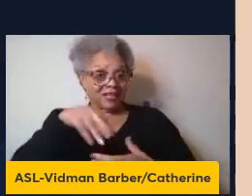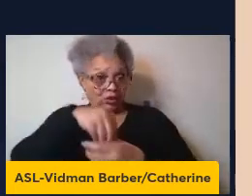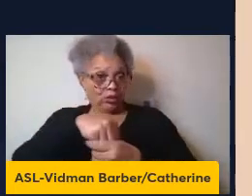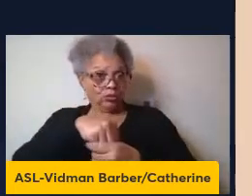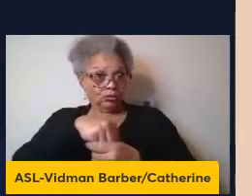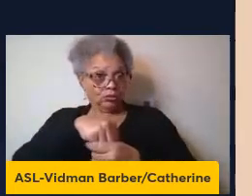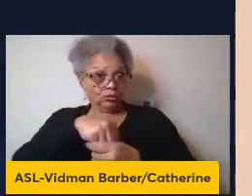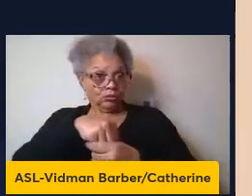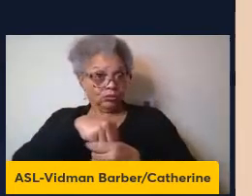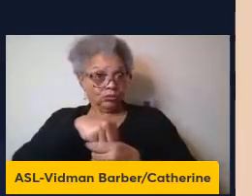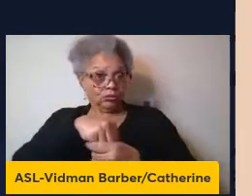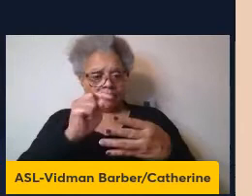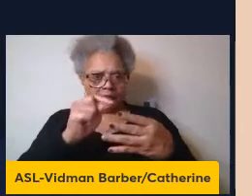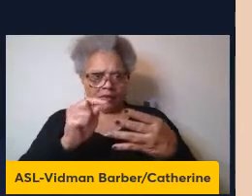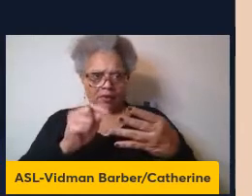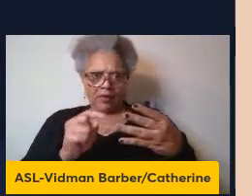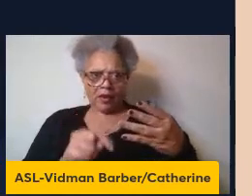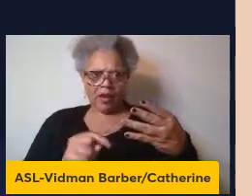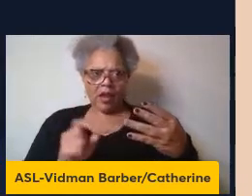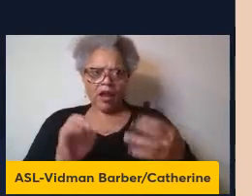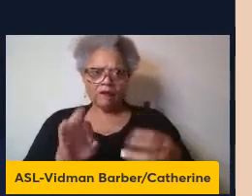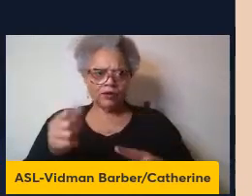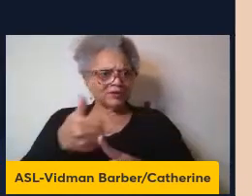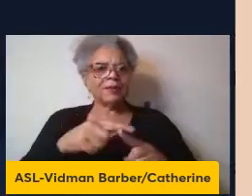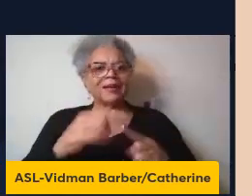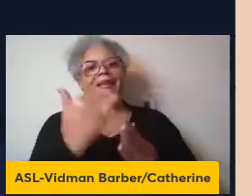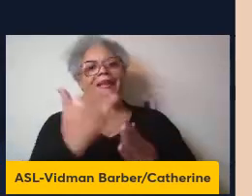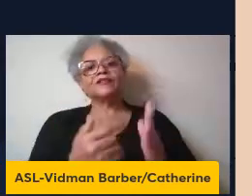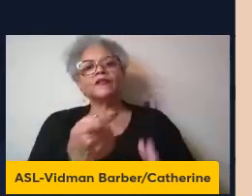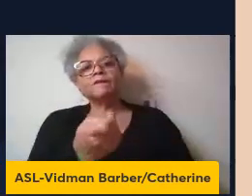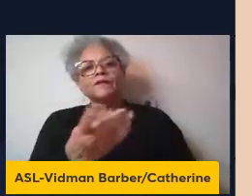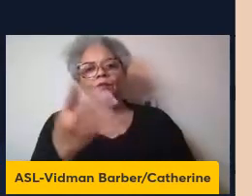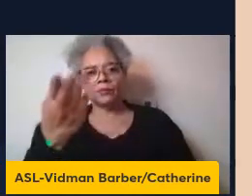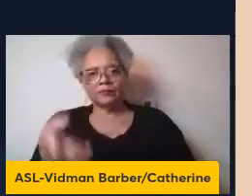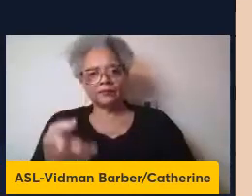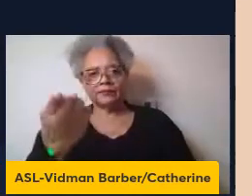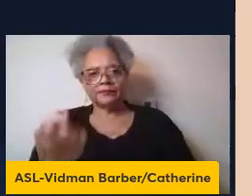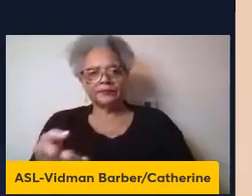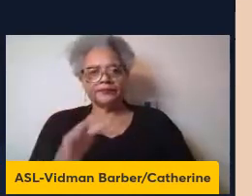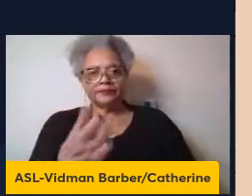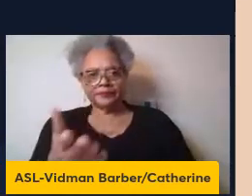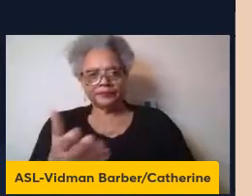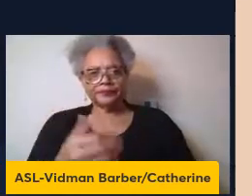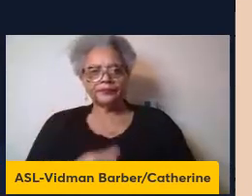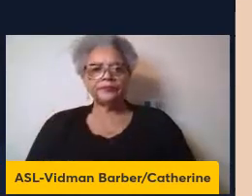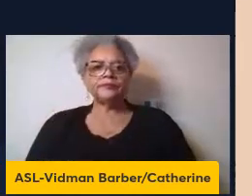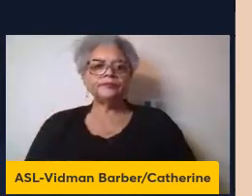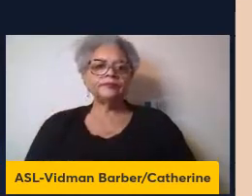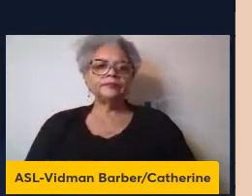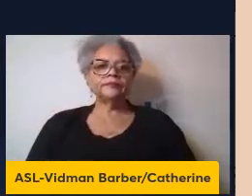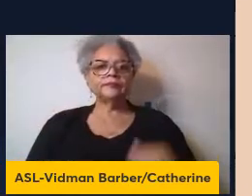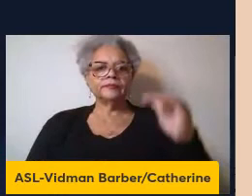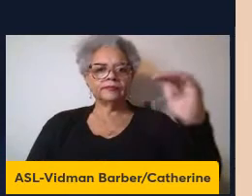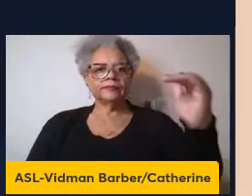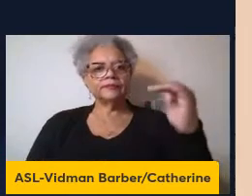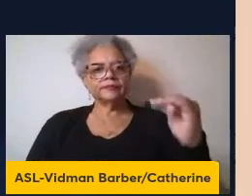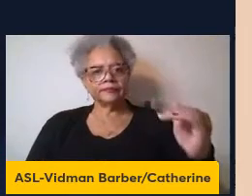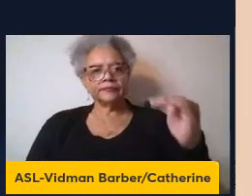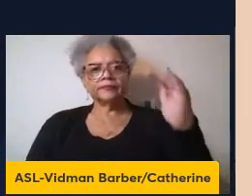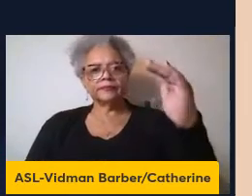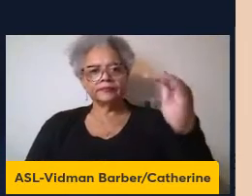include so many facets of you, but I've just listed a few of them here. Your academic background, your research focus,